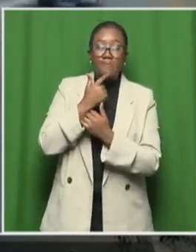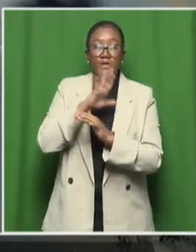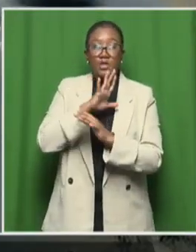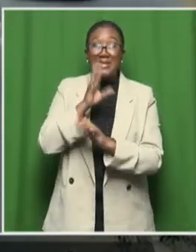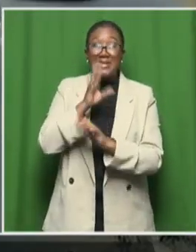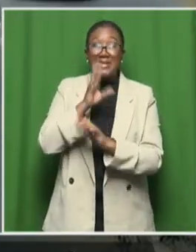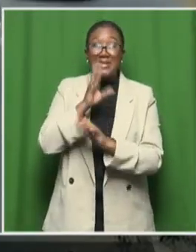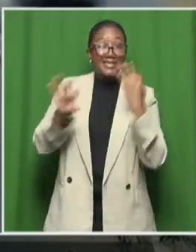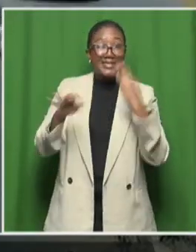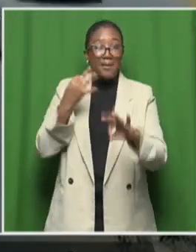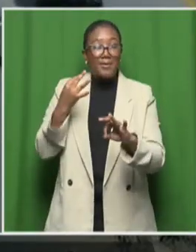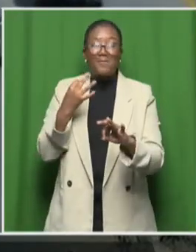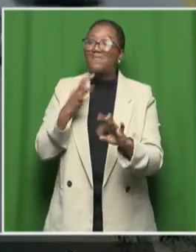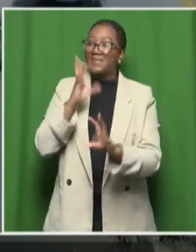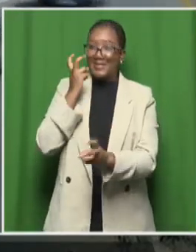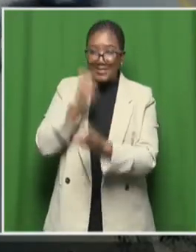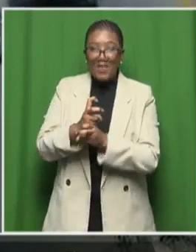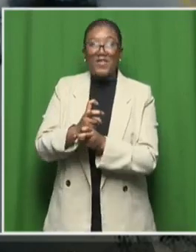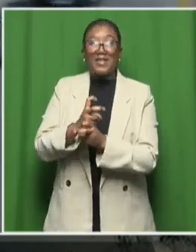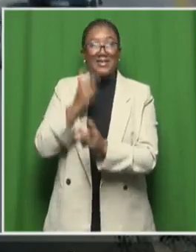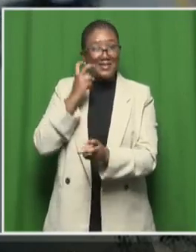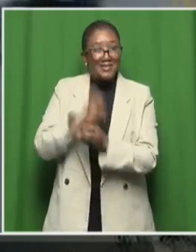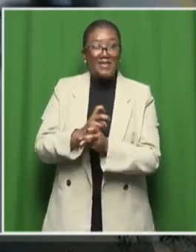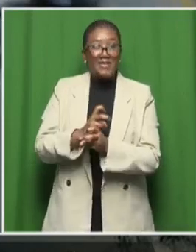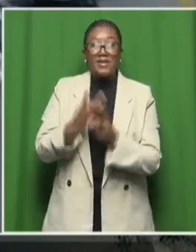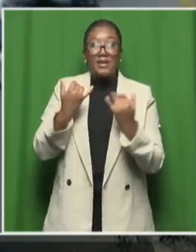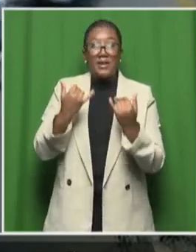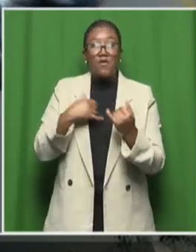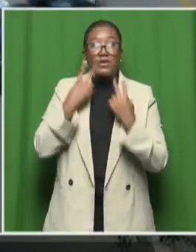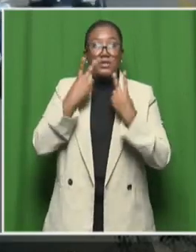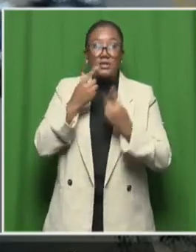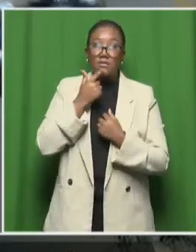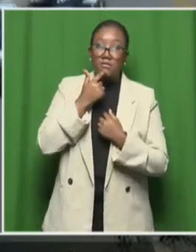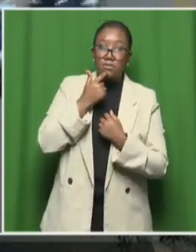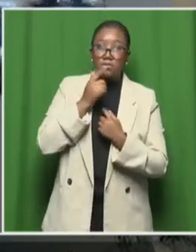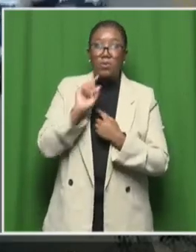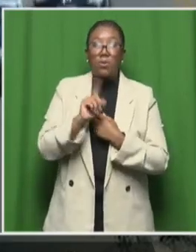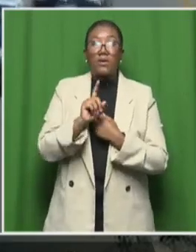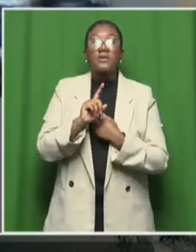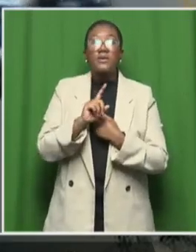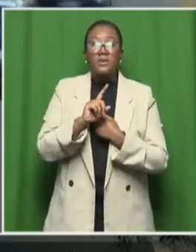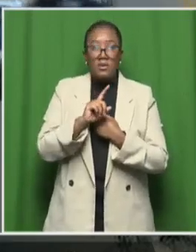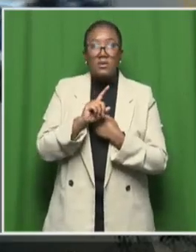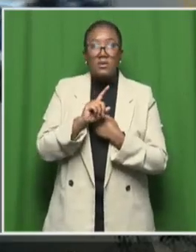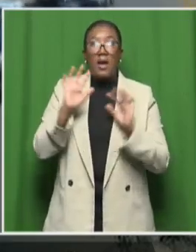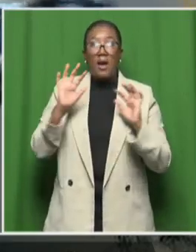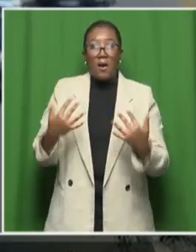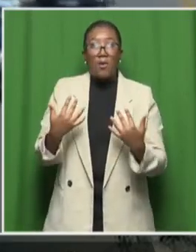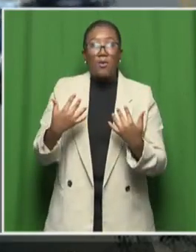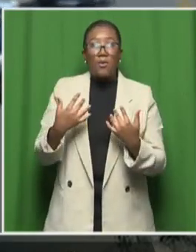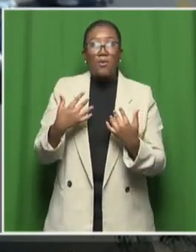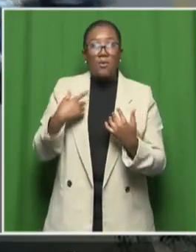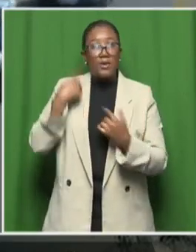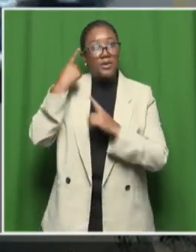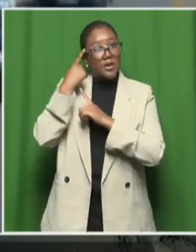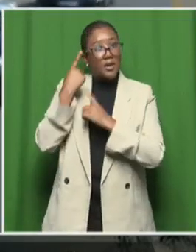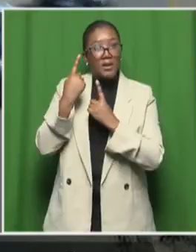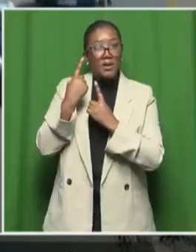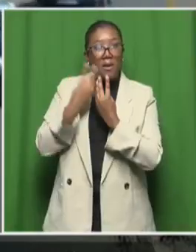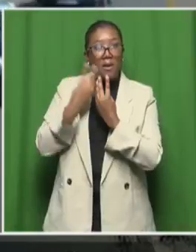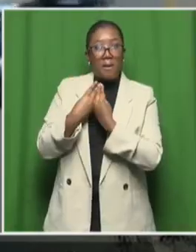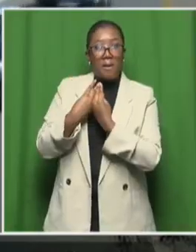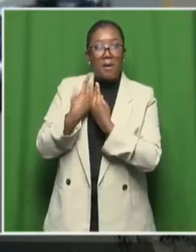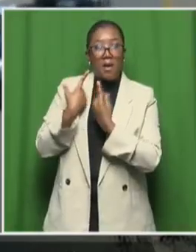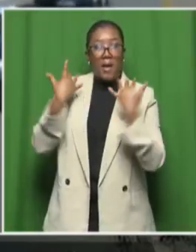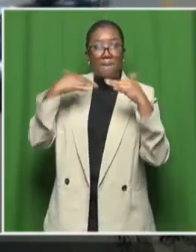as all that. And therefore, there was a contestation in terms of how he went about the implementation